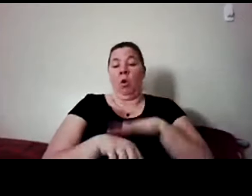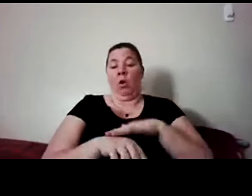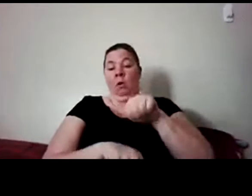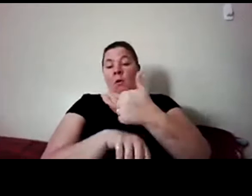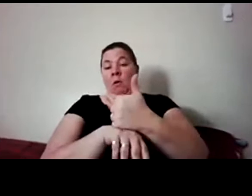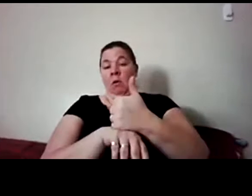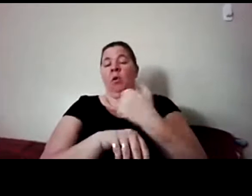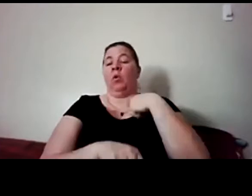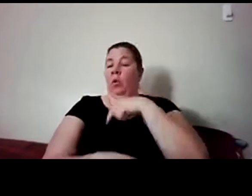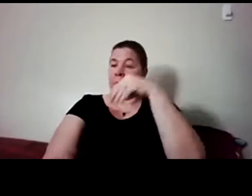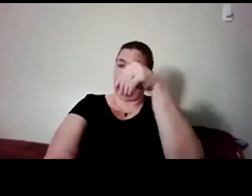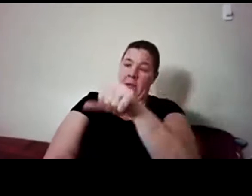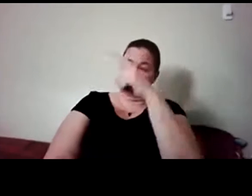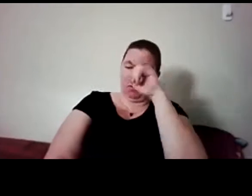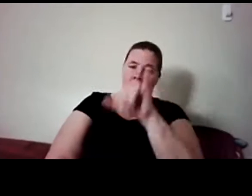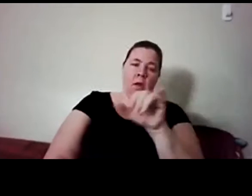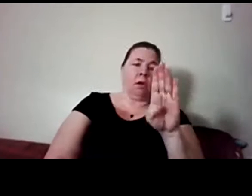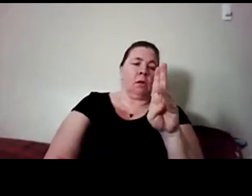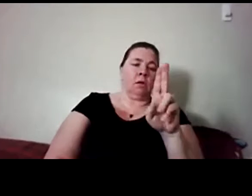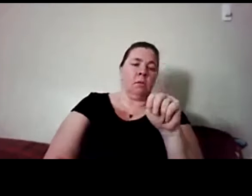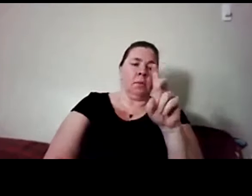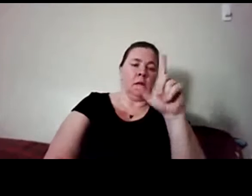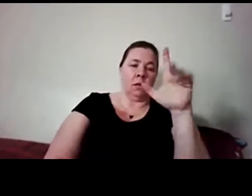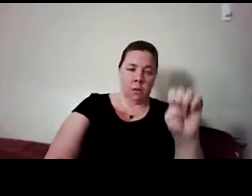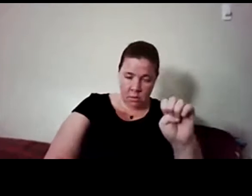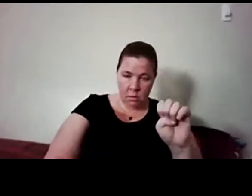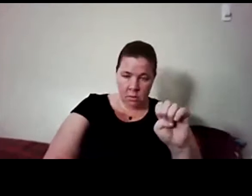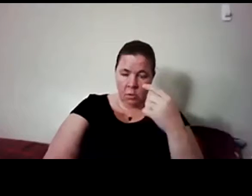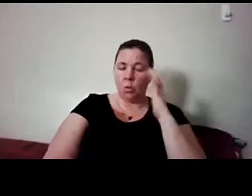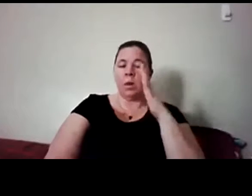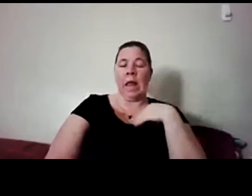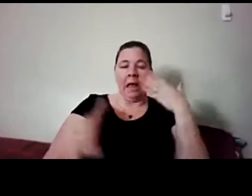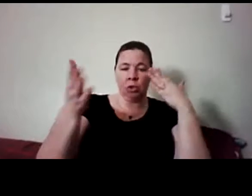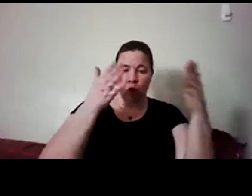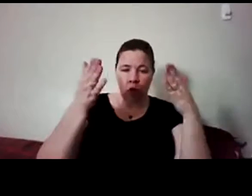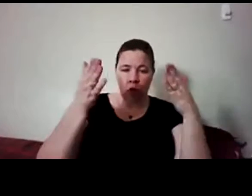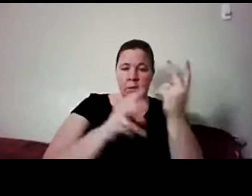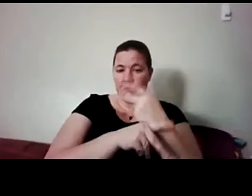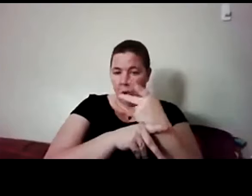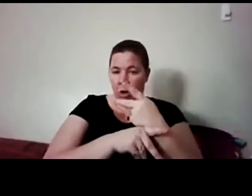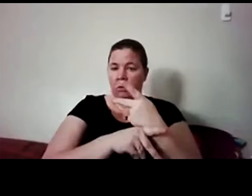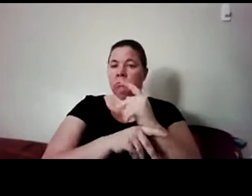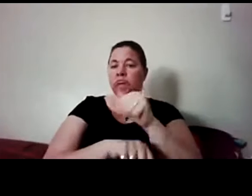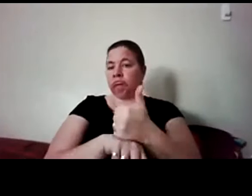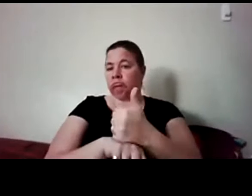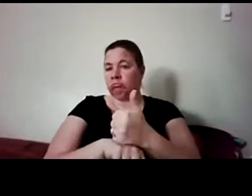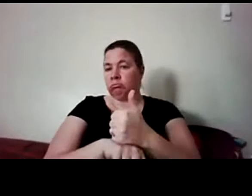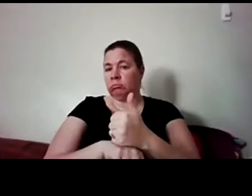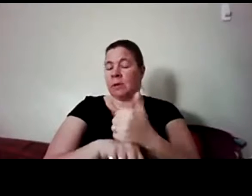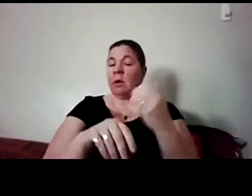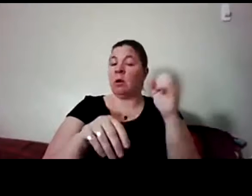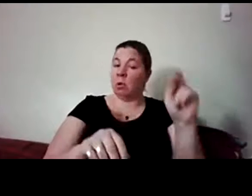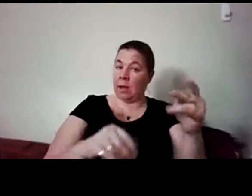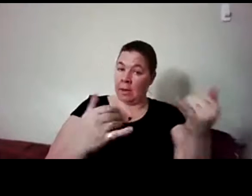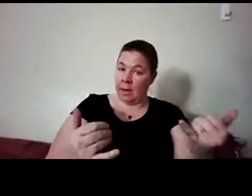for that bundle. And we are gonna have access to those services, those products upon launch. Okay? Now, I